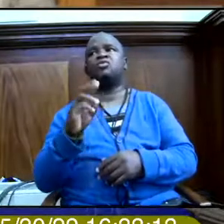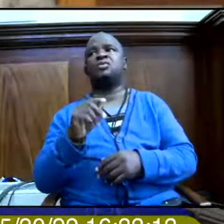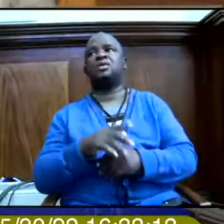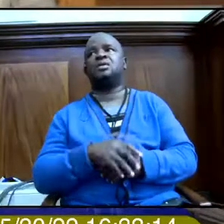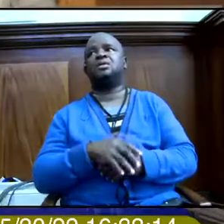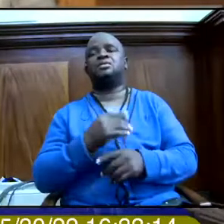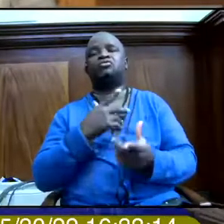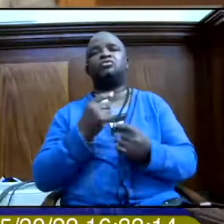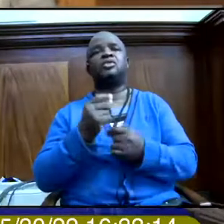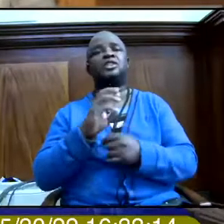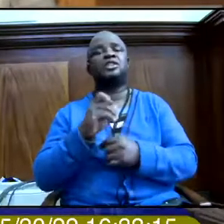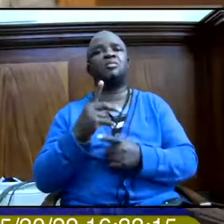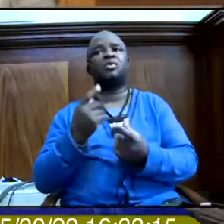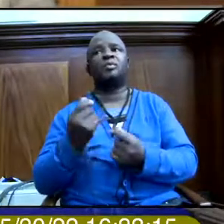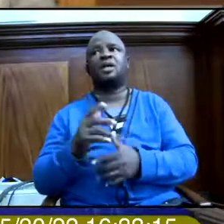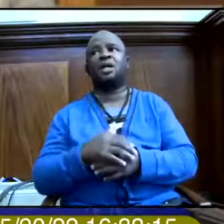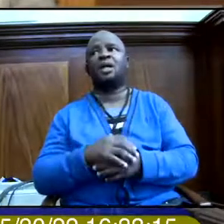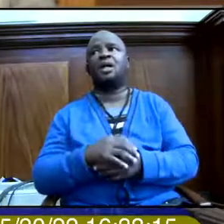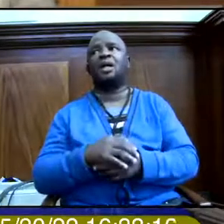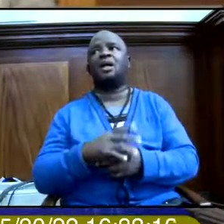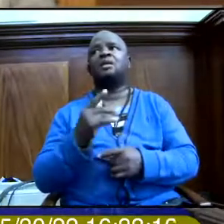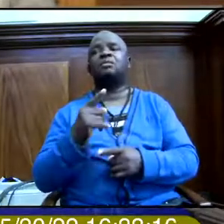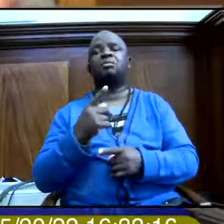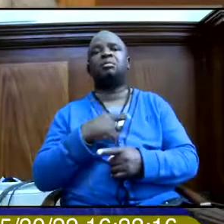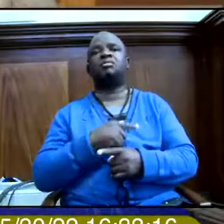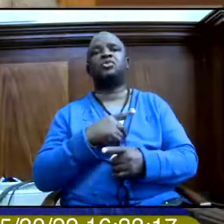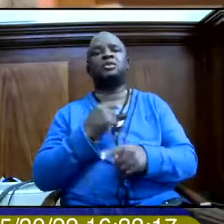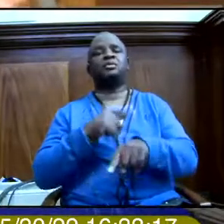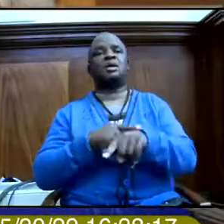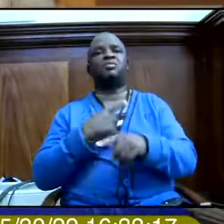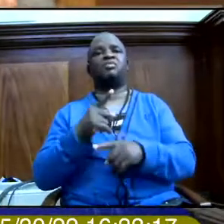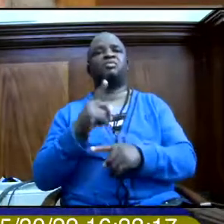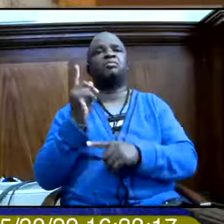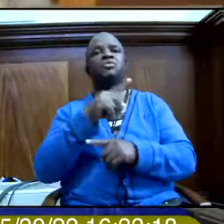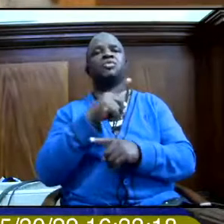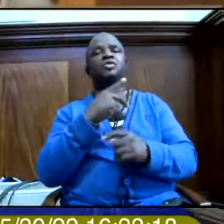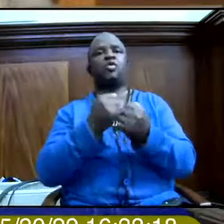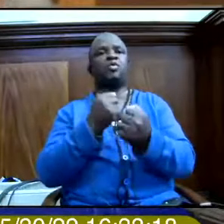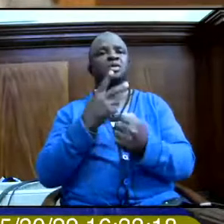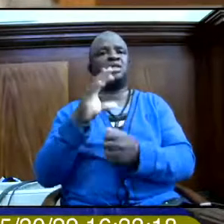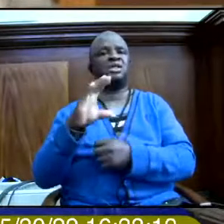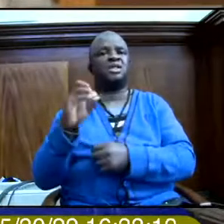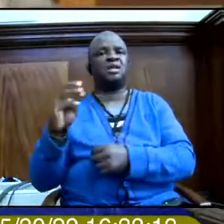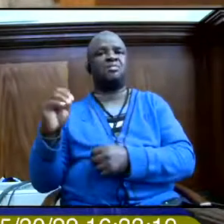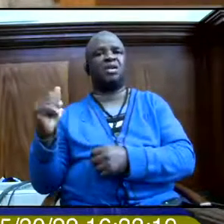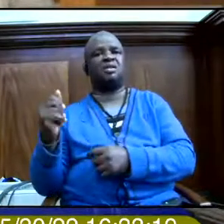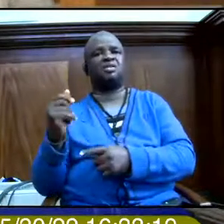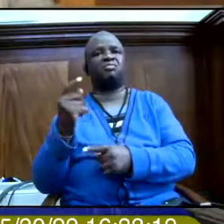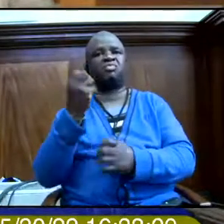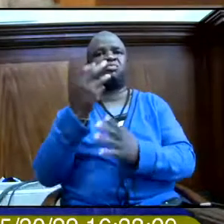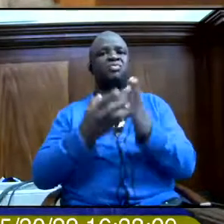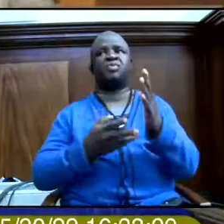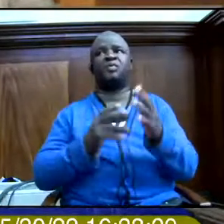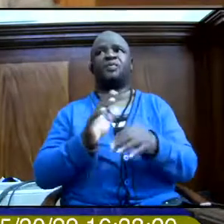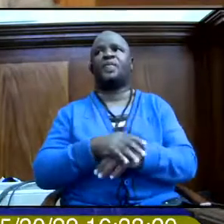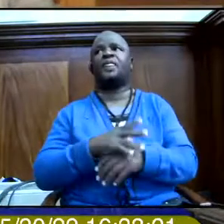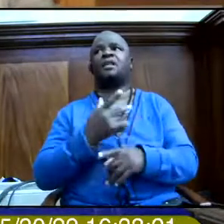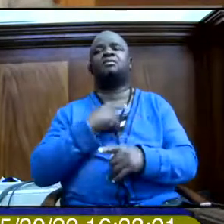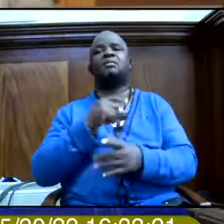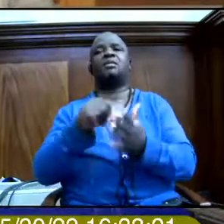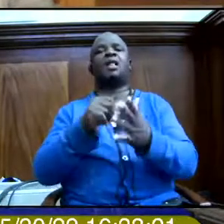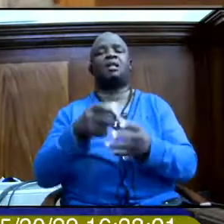you know what somebody does they don't have time to rush to court ccma blah blah blah blah blah